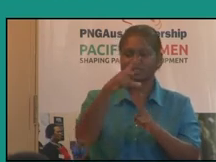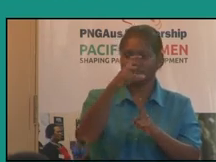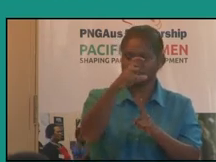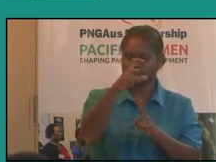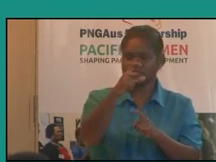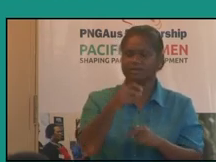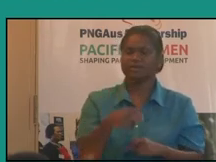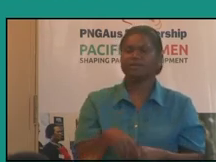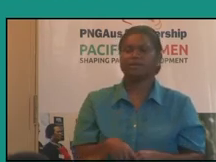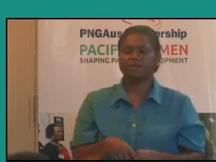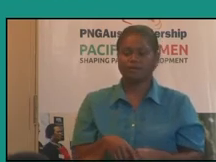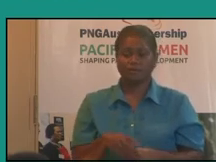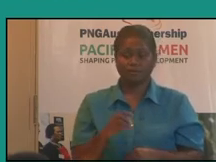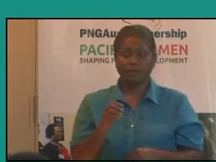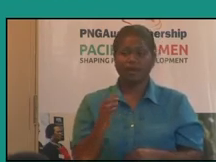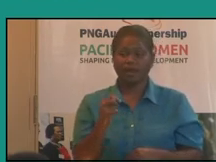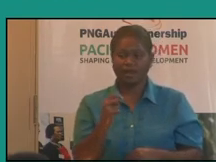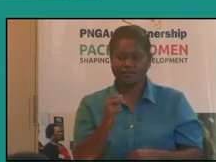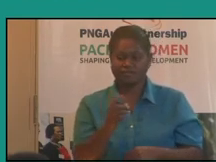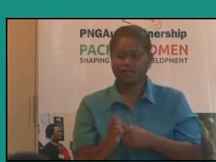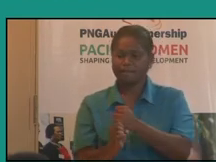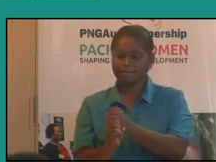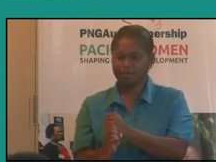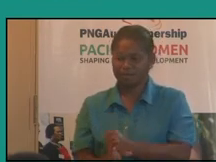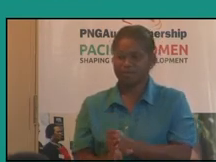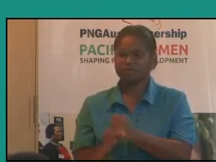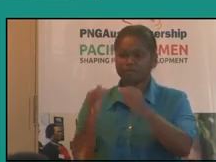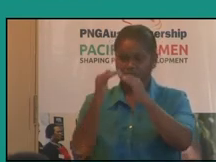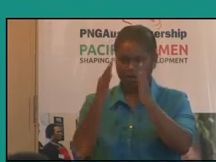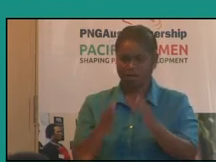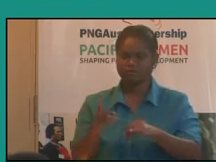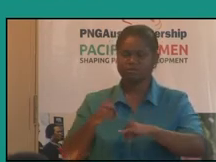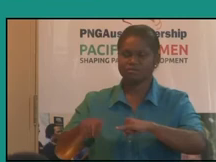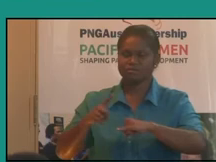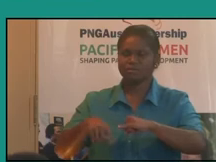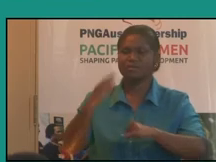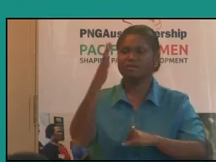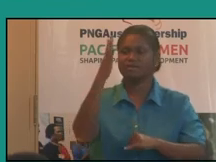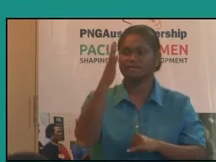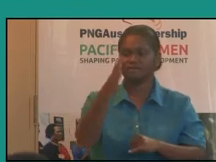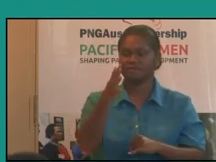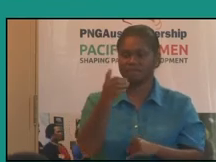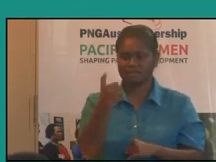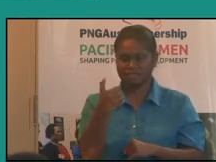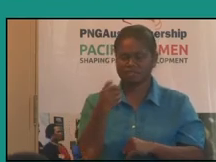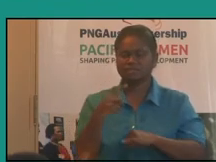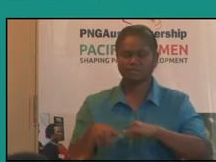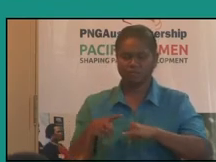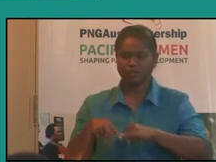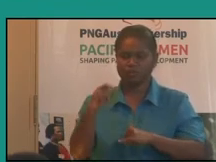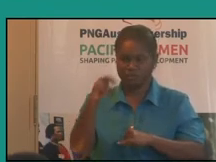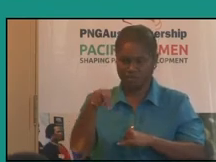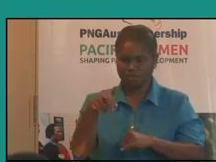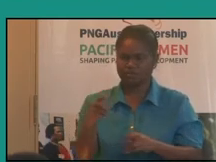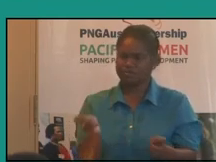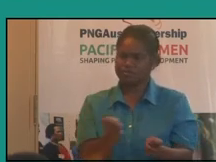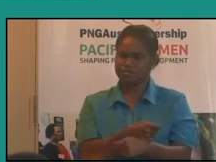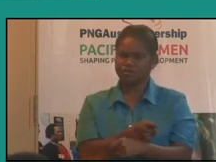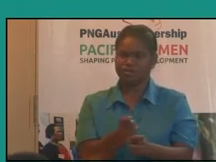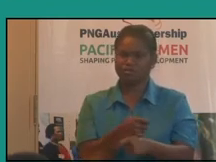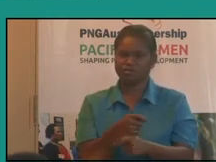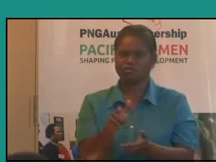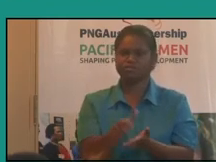where 56 is the number a simple majority is required to pass and on all the readings of those important